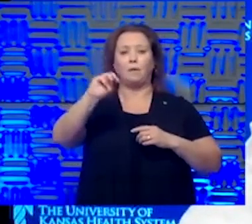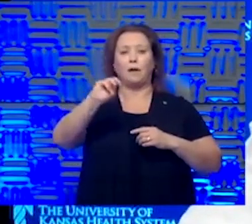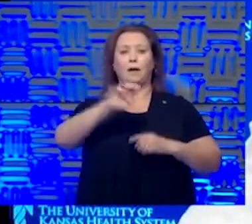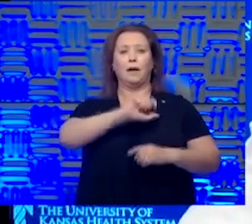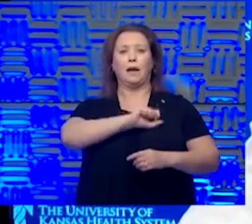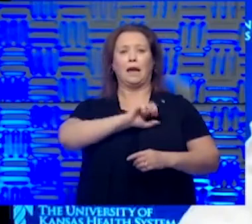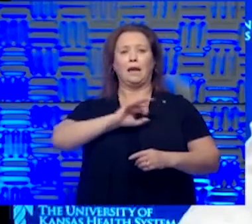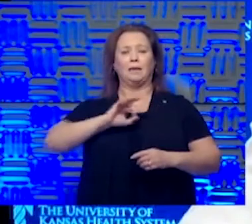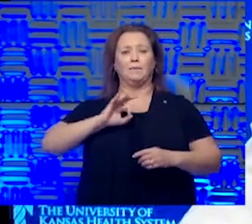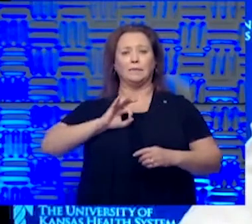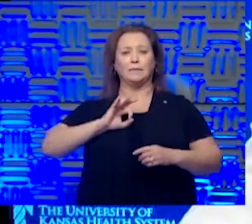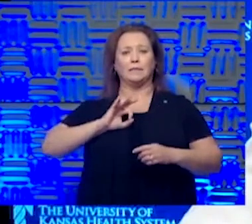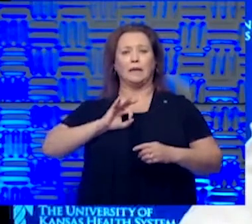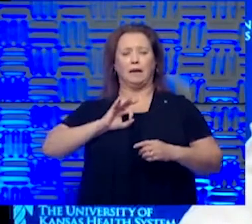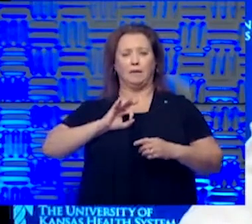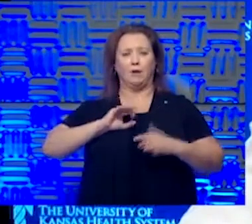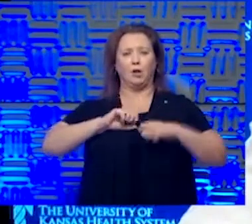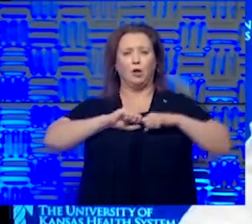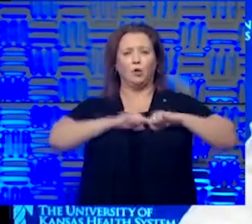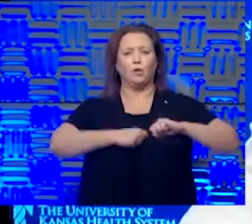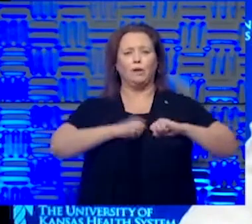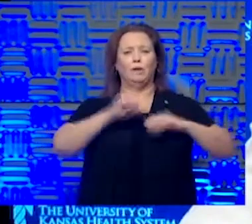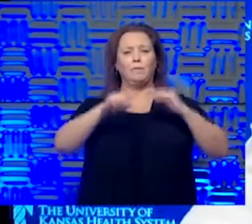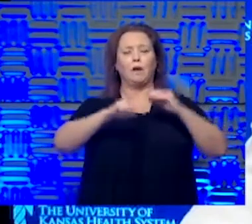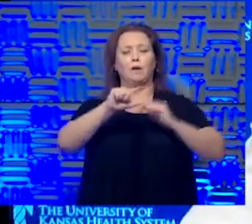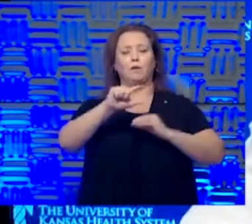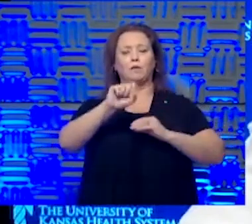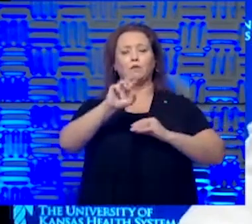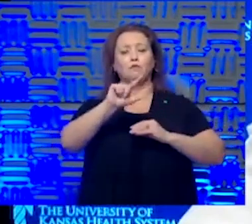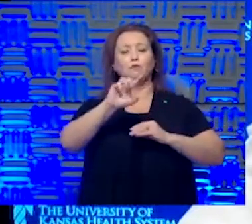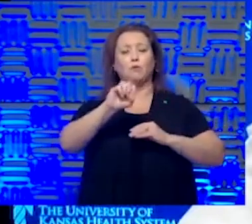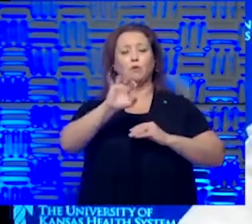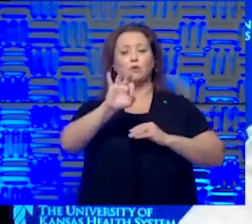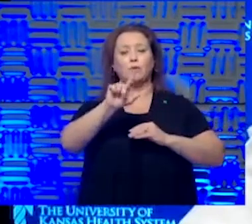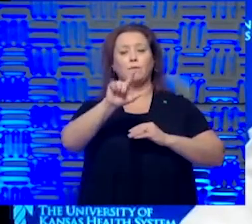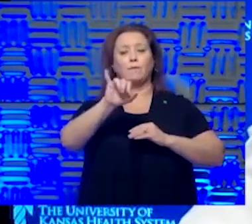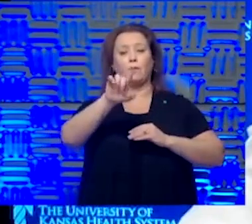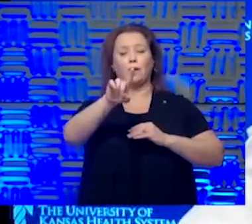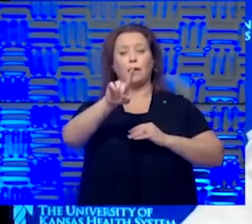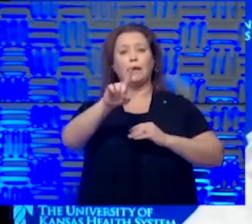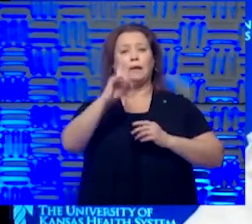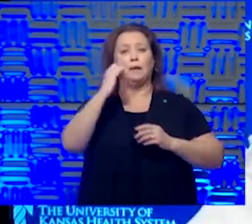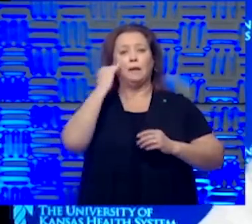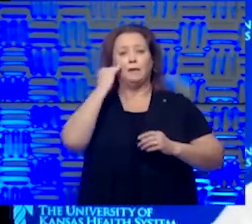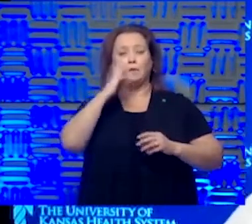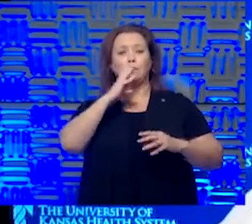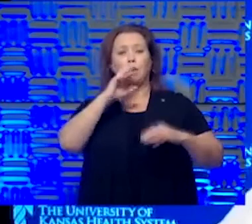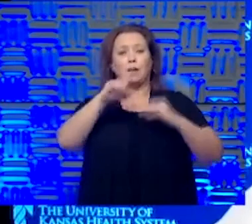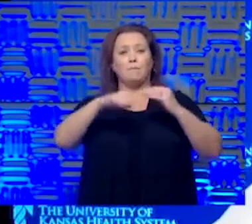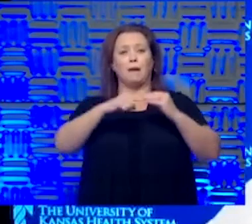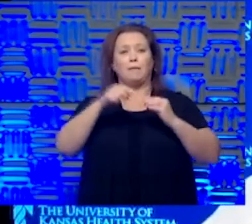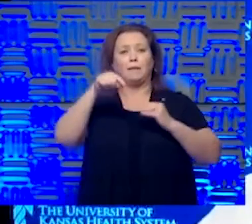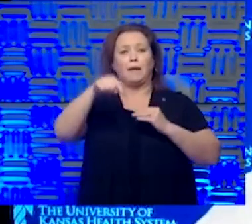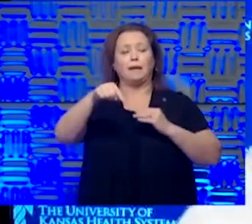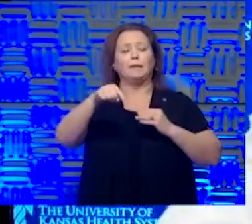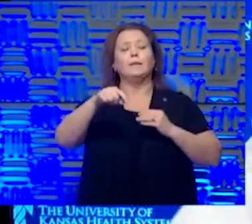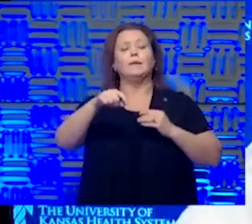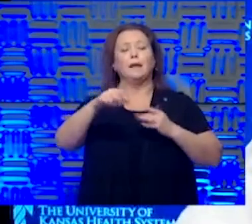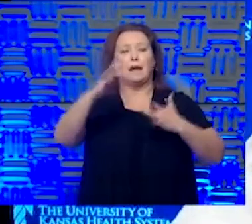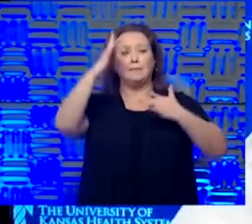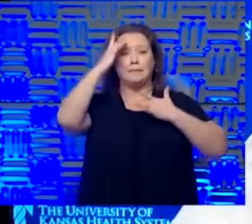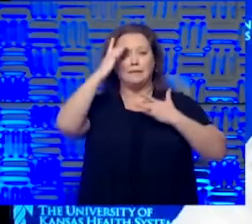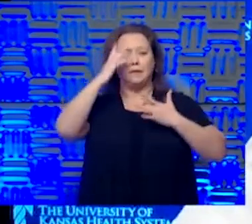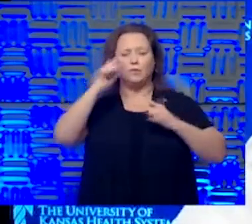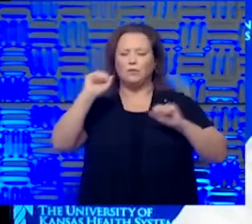grieving over the George Floyd travesty. I think some speak to that issue would be welcomed. I am sickened." I'm sickened. We should